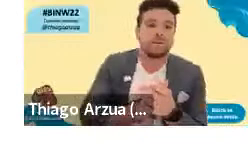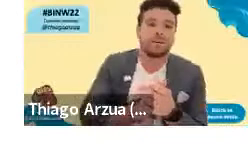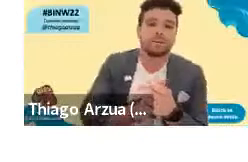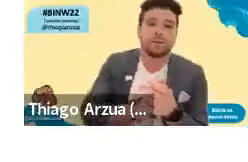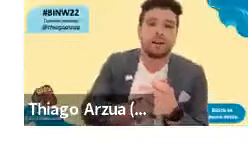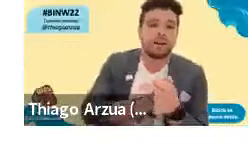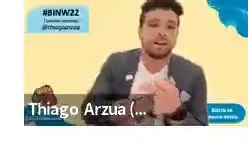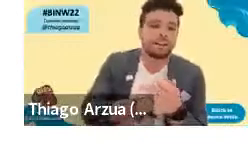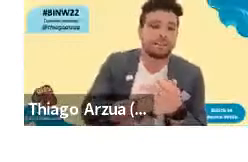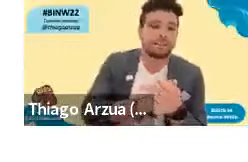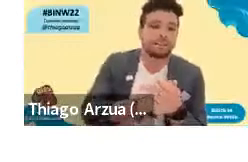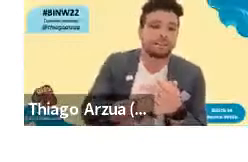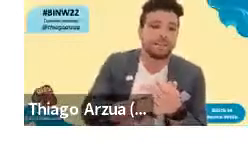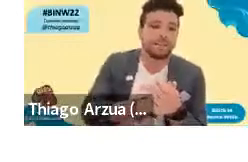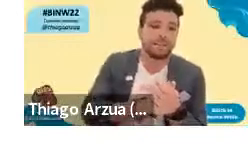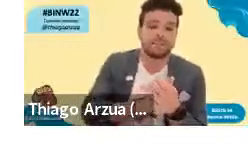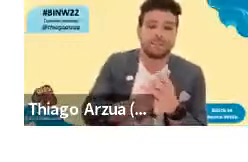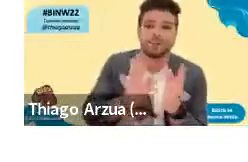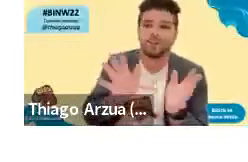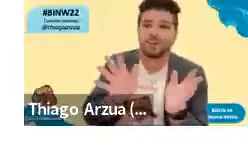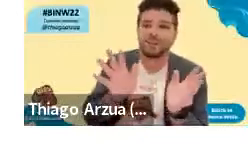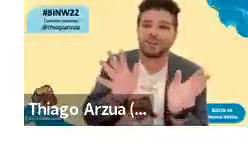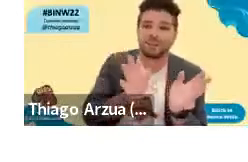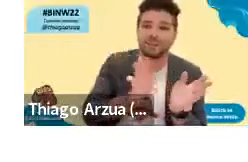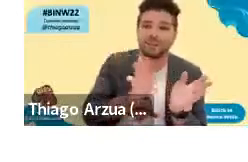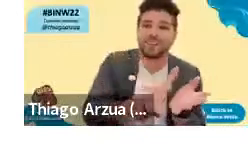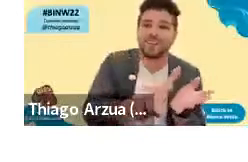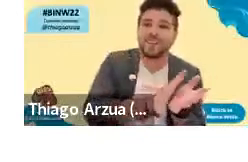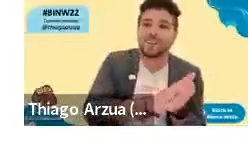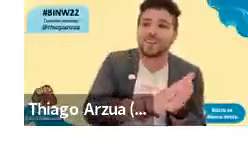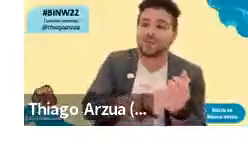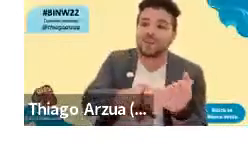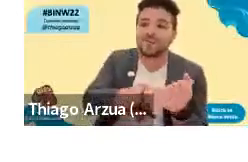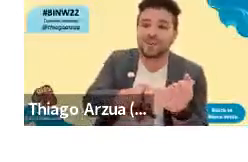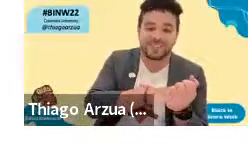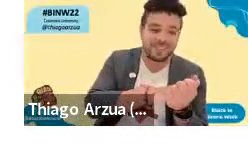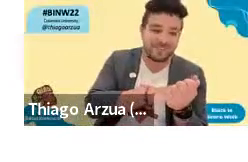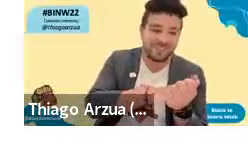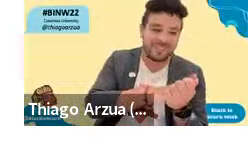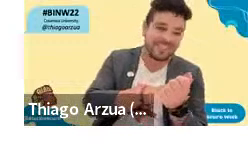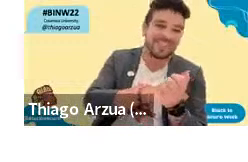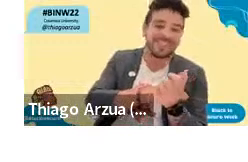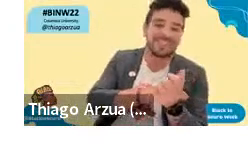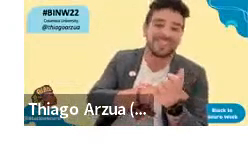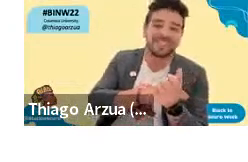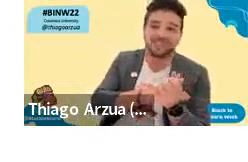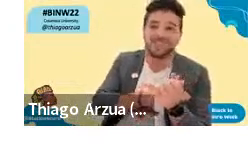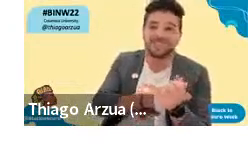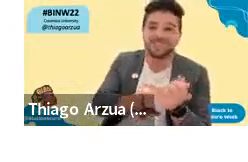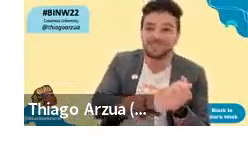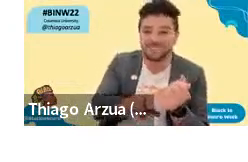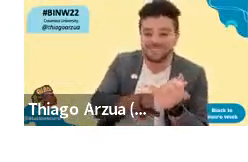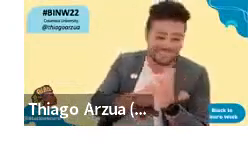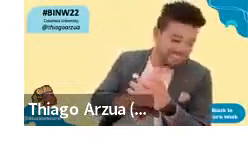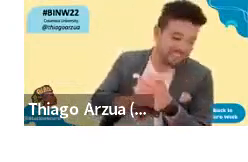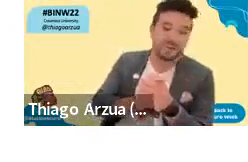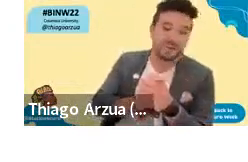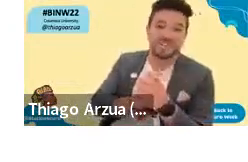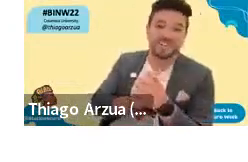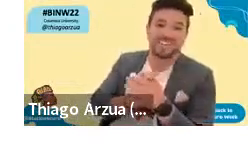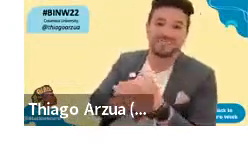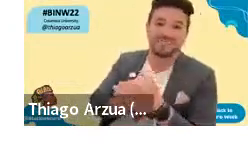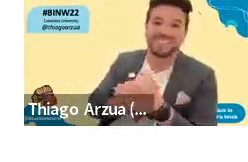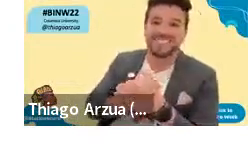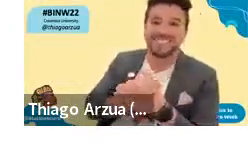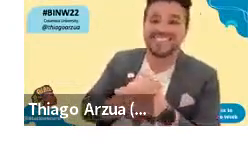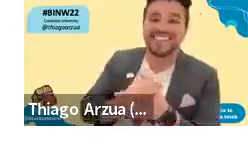No problem at all. First of all, I also wanted to thank you again, because I know you're sick and it's hard to do these things when your brain's